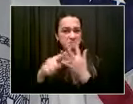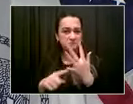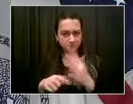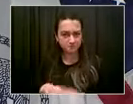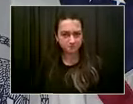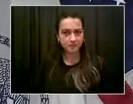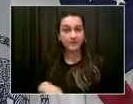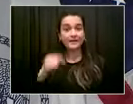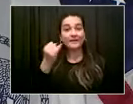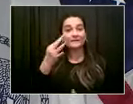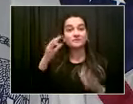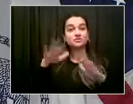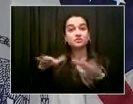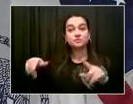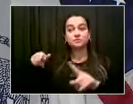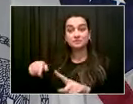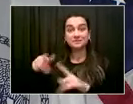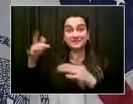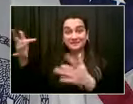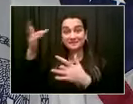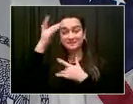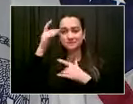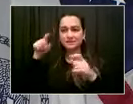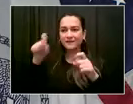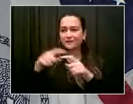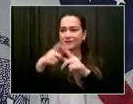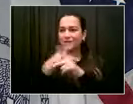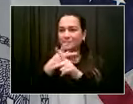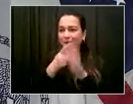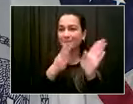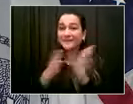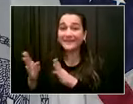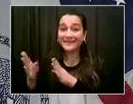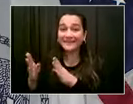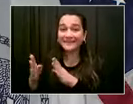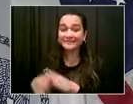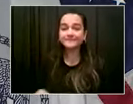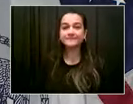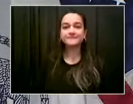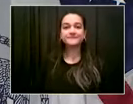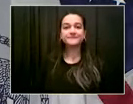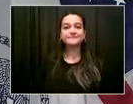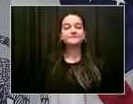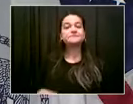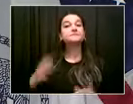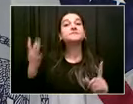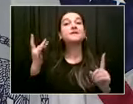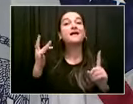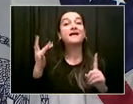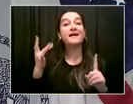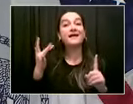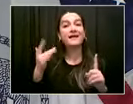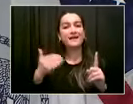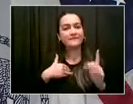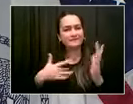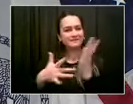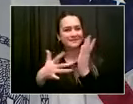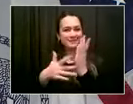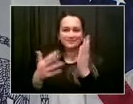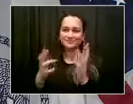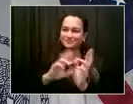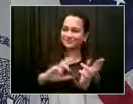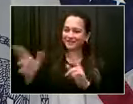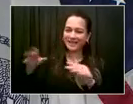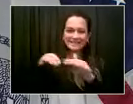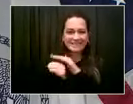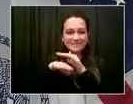opportunities, but that would be true for kids who have other diseases and might be home, you know, sick with something else as well.